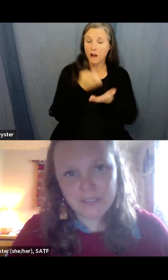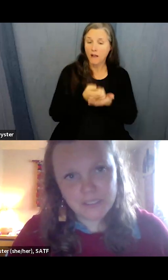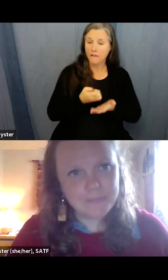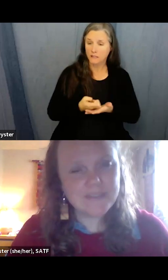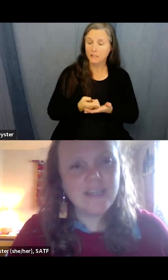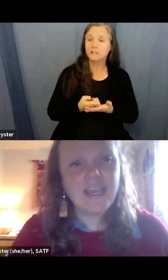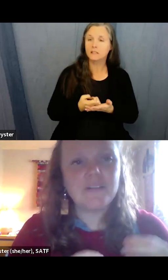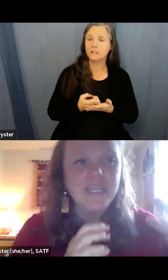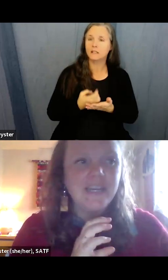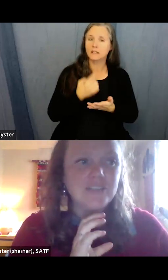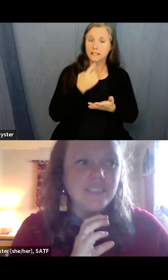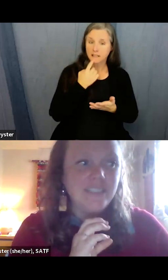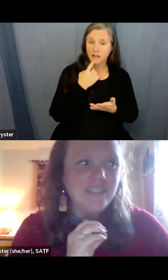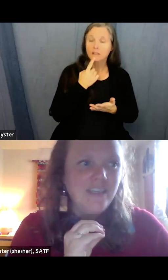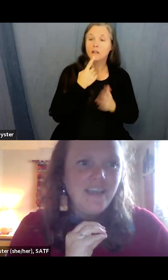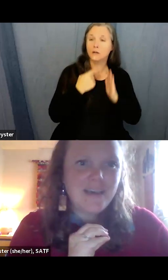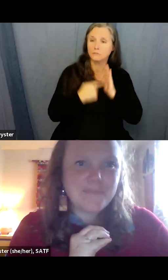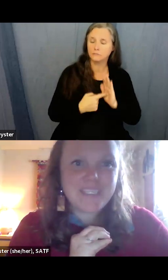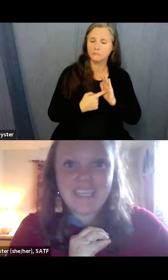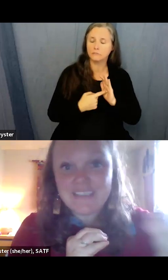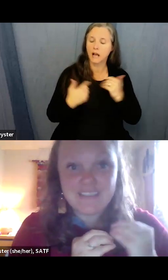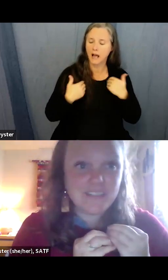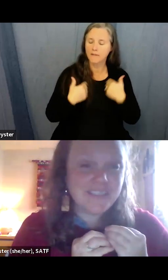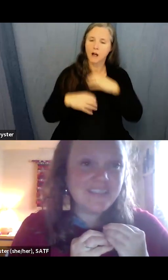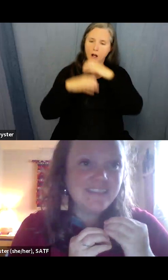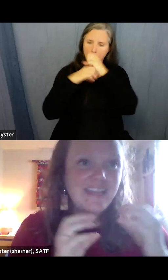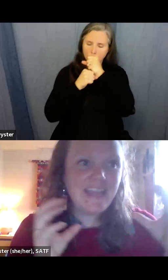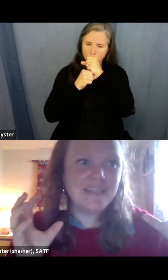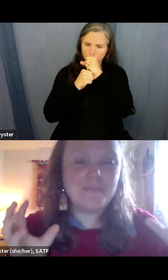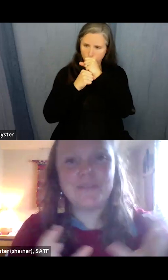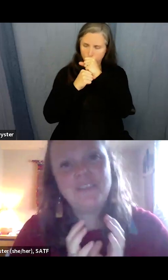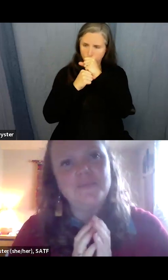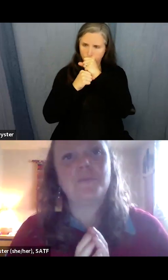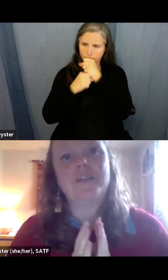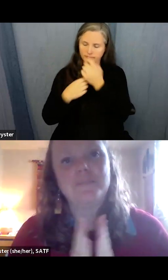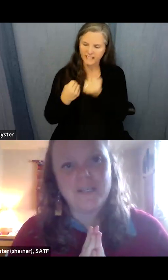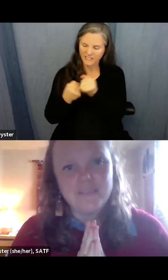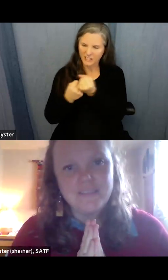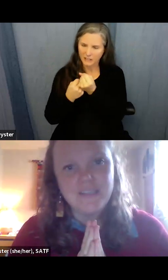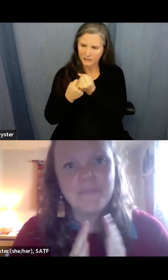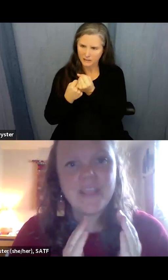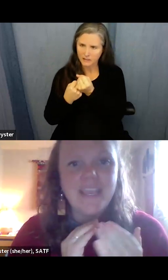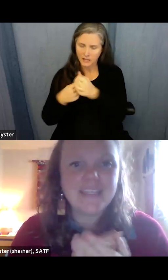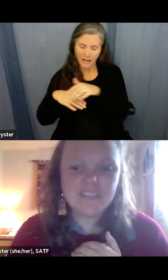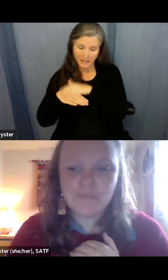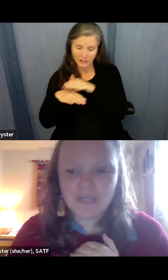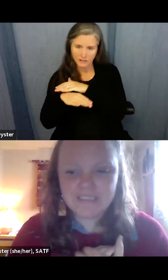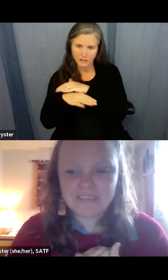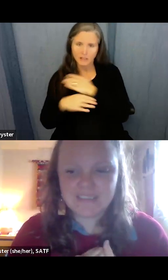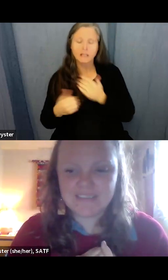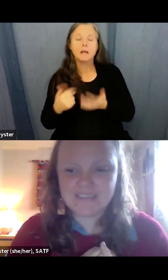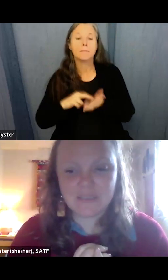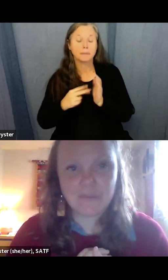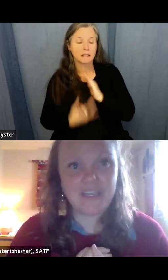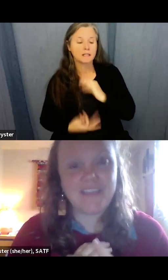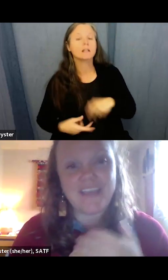these partnerships? How do we actually connect to services and build these robust models? And just wanting